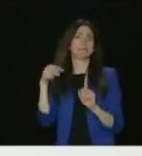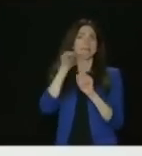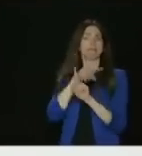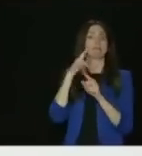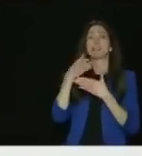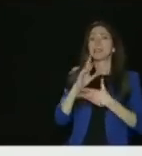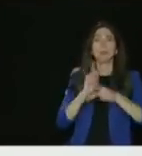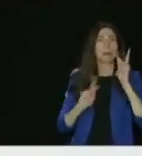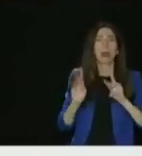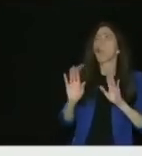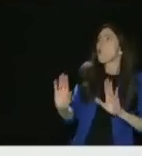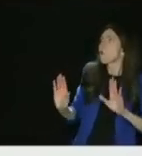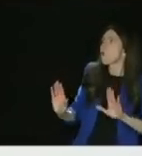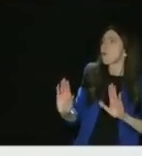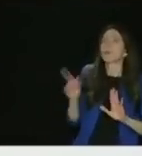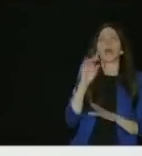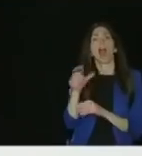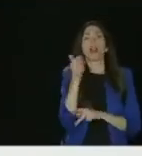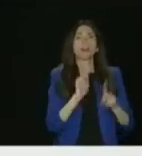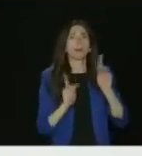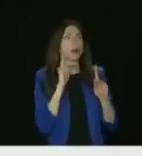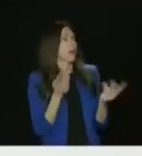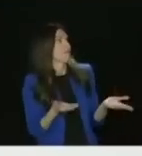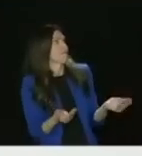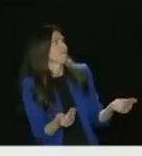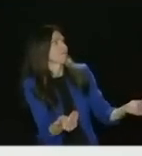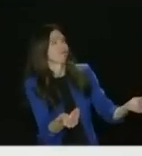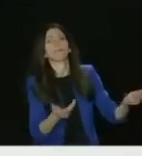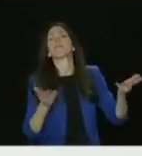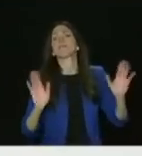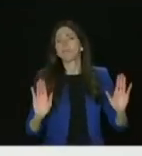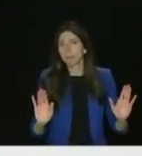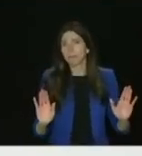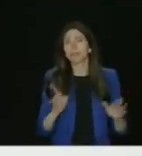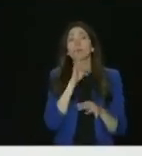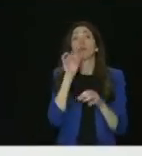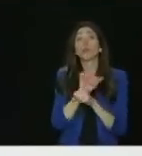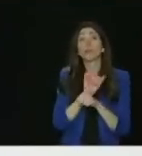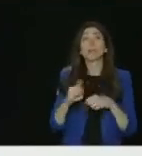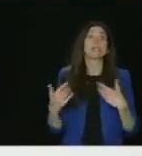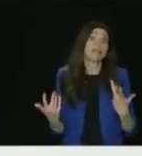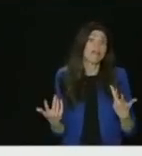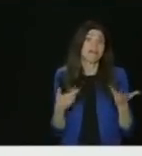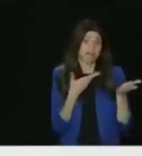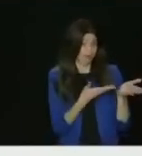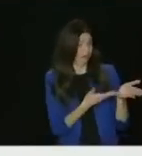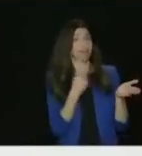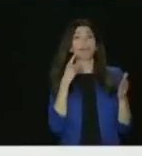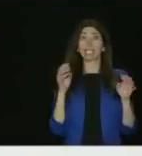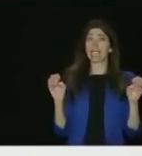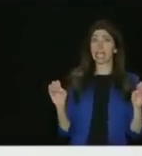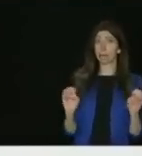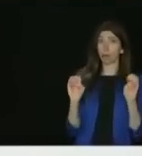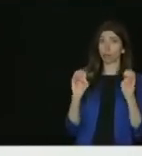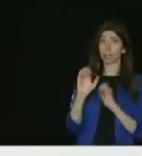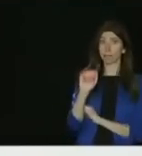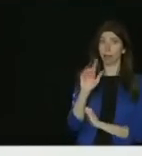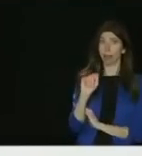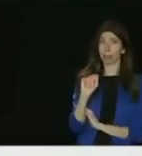reality is this: the Emergencies Act is not something to take lightly. It's not the